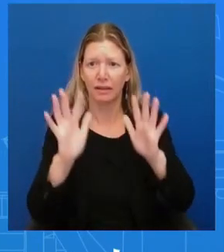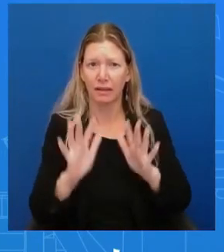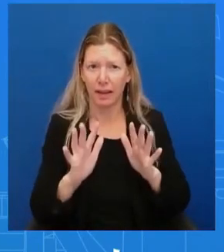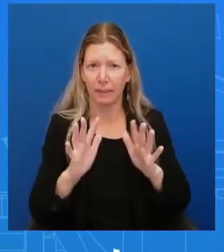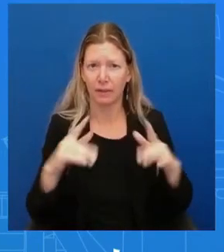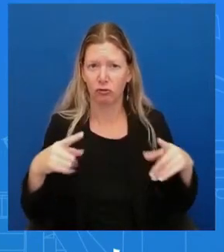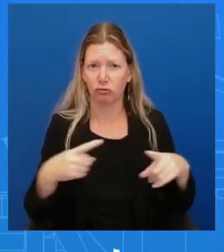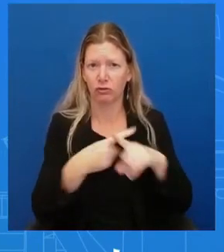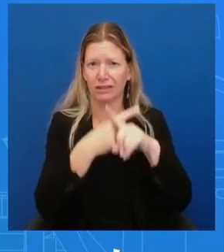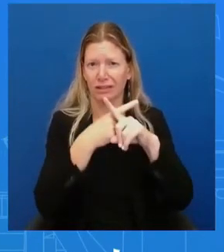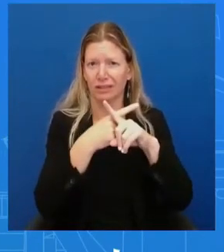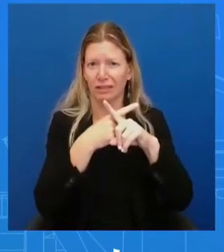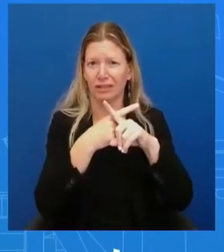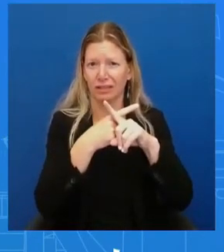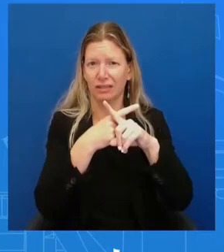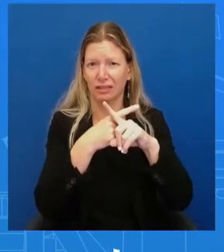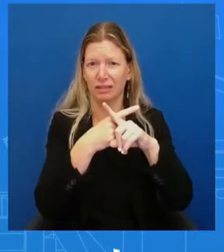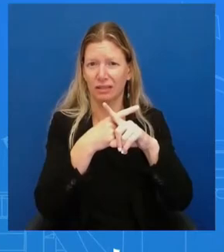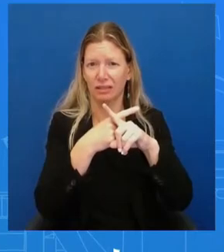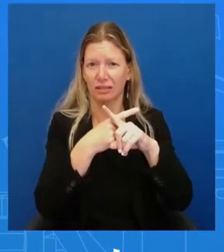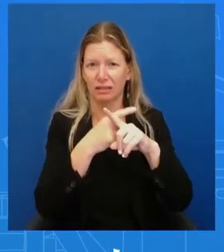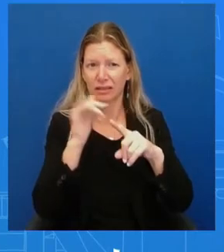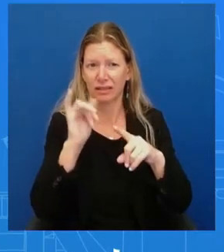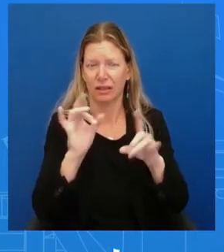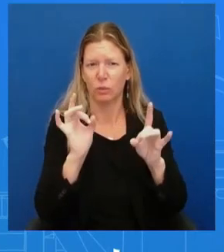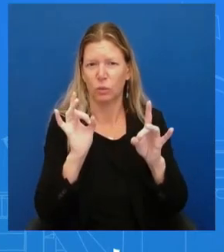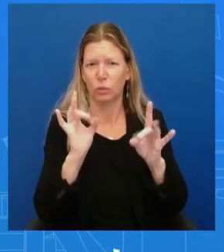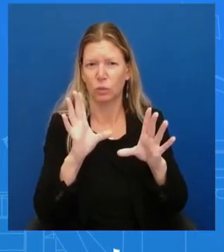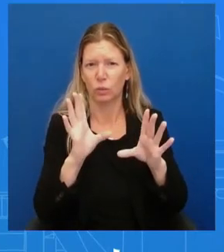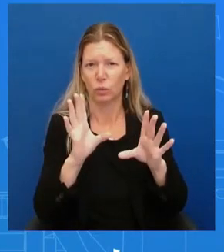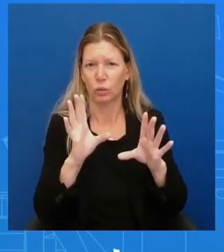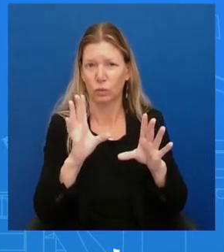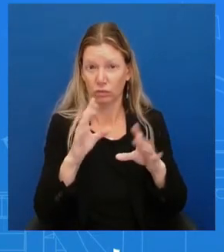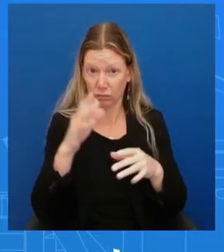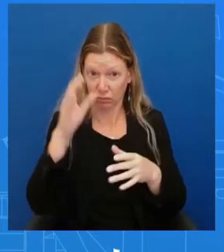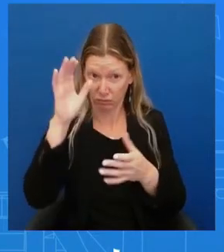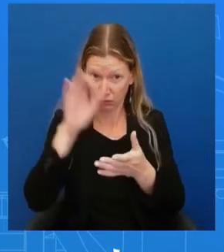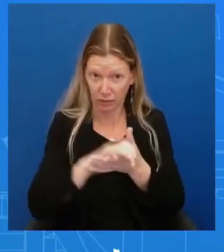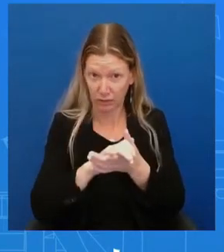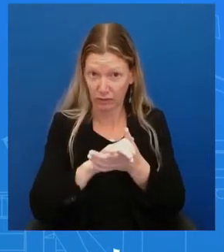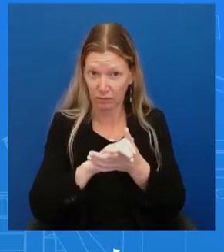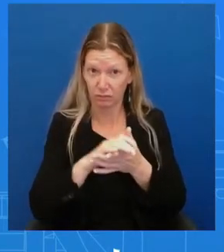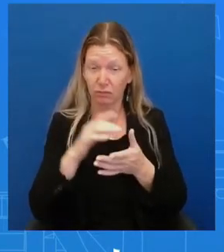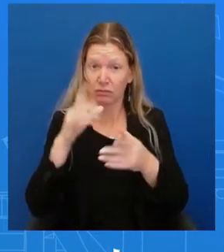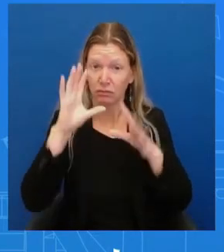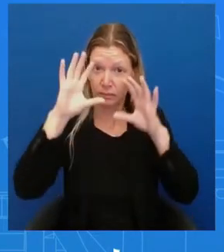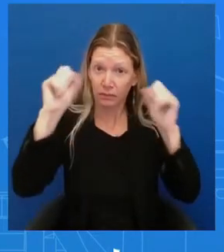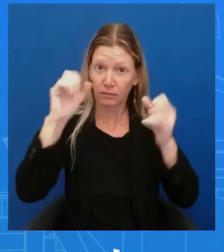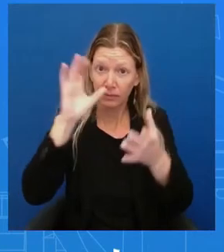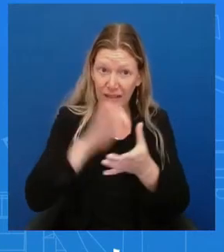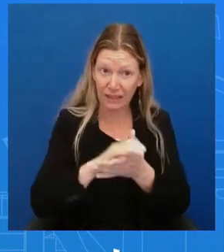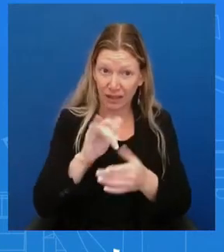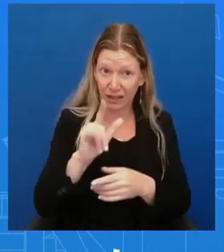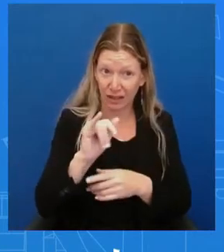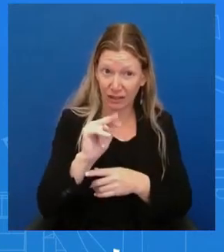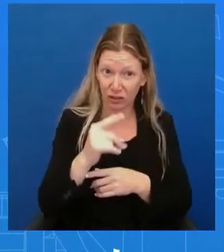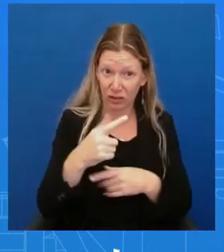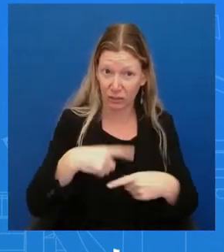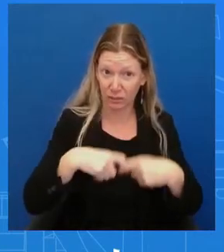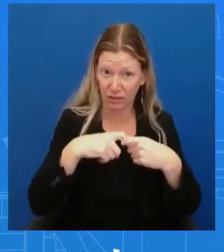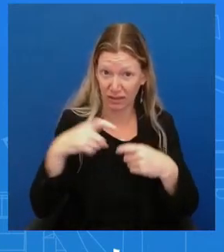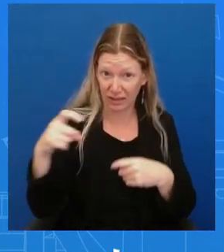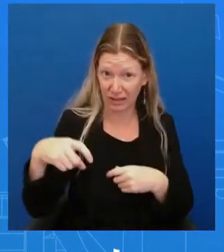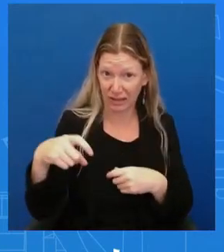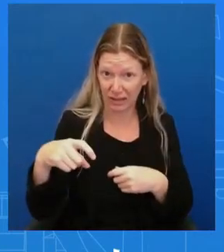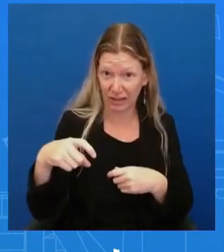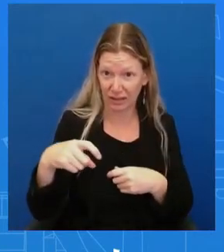the president still believe that LNG pause is so necessary? Nothing has changed. Nothing has changed in our posture on